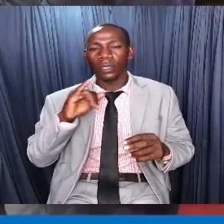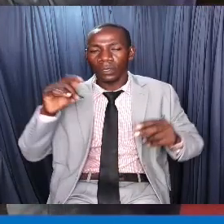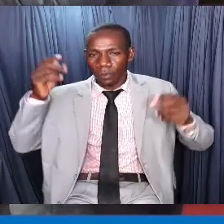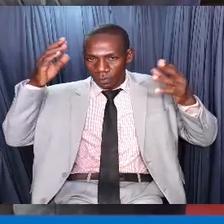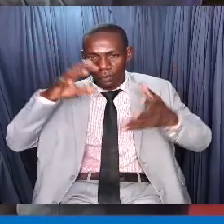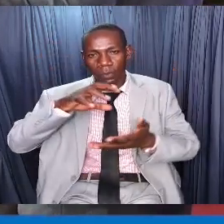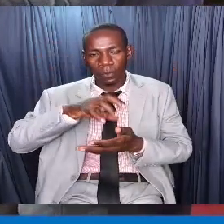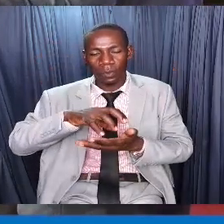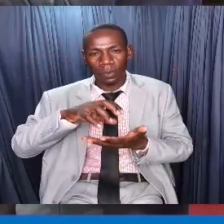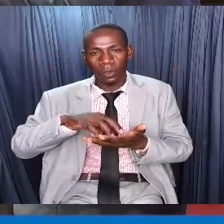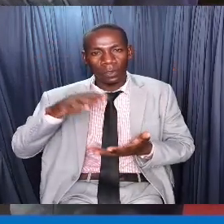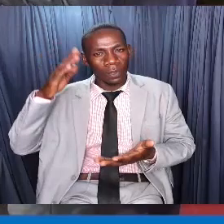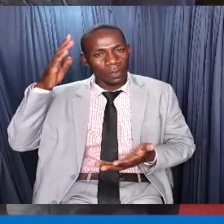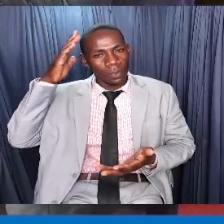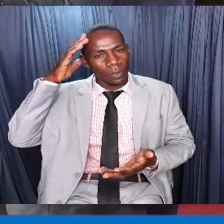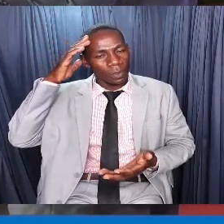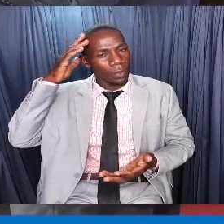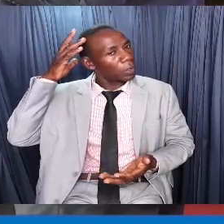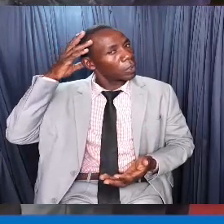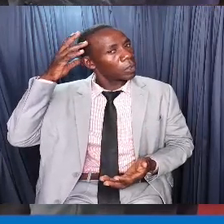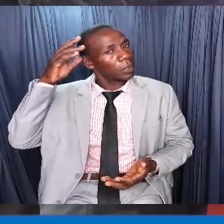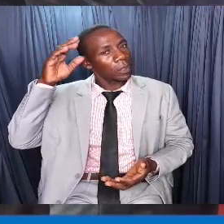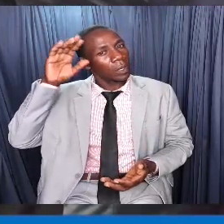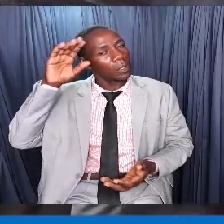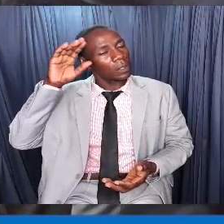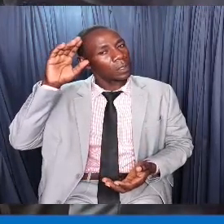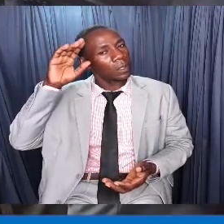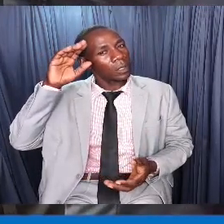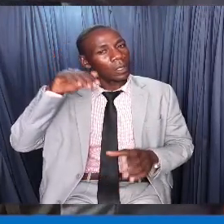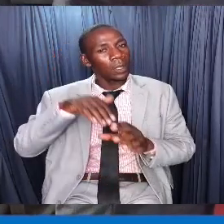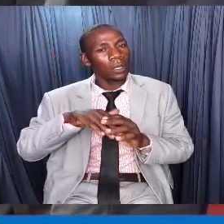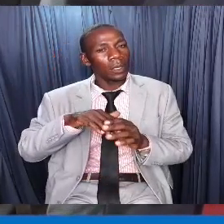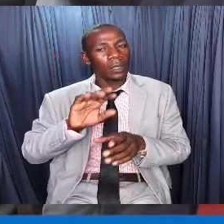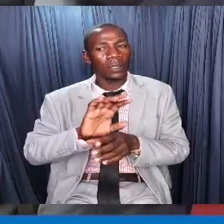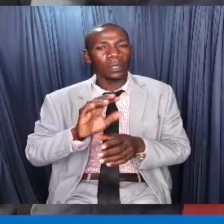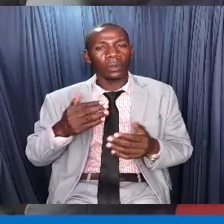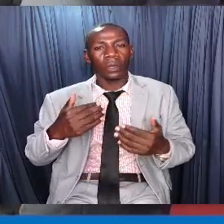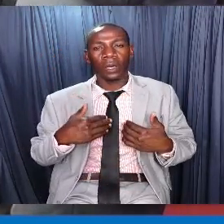he's a Muslim. Na huko wanajua kadhi ndiye anahusika na maneno hayo. And they know normally a judge. Huko kanisani nako kuna wazee wa